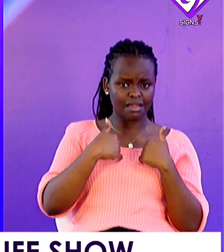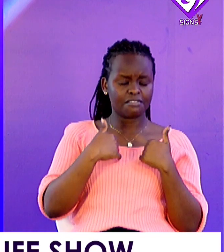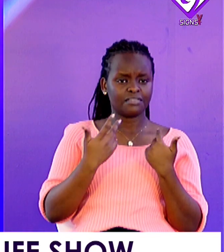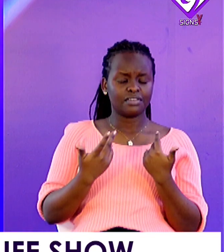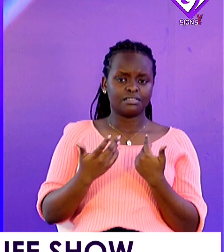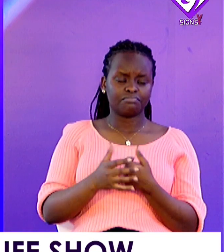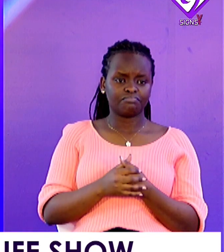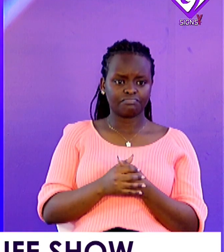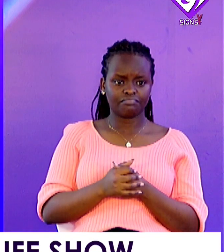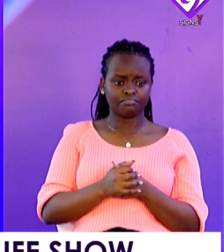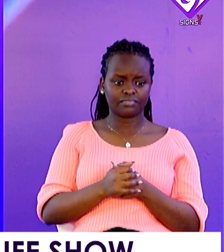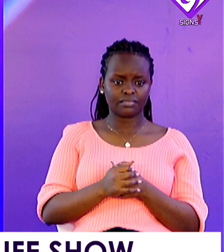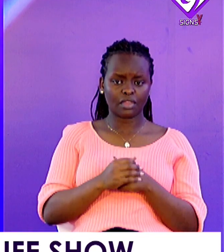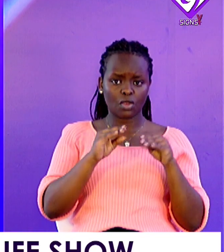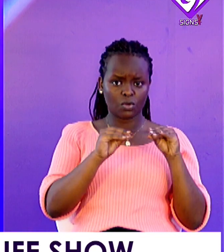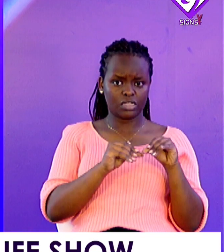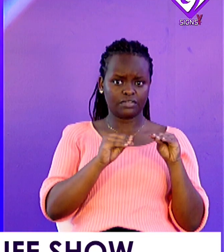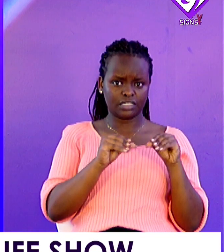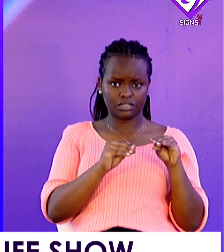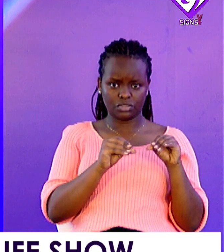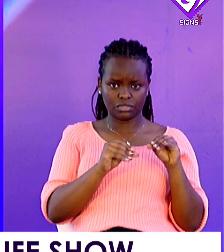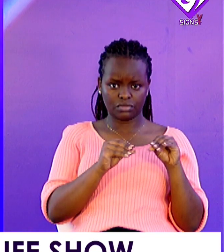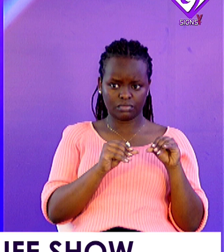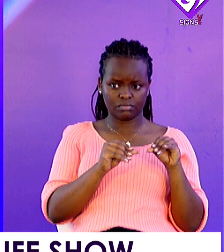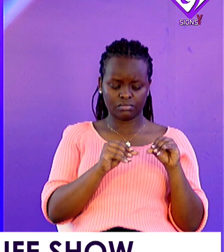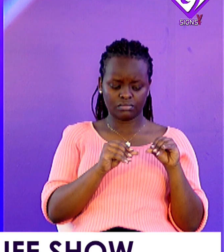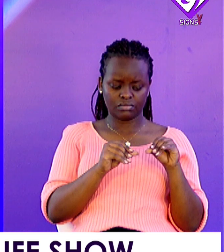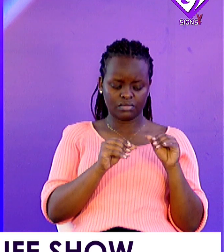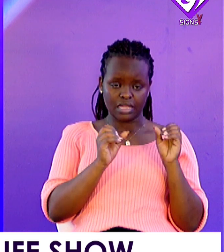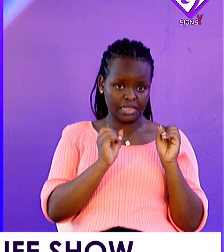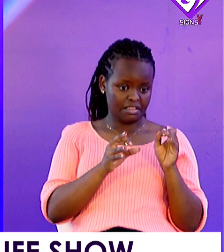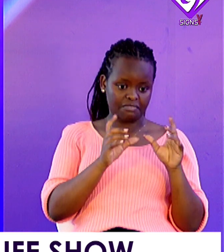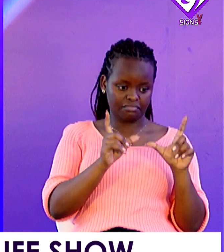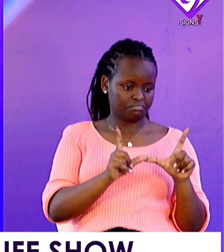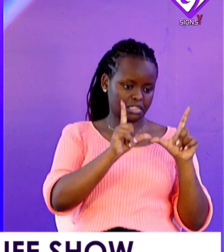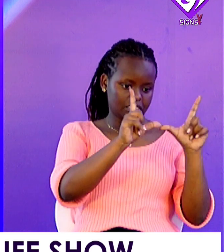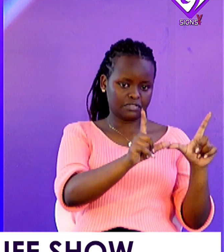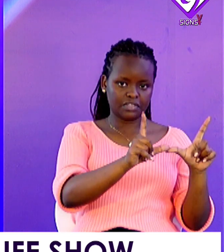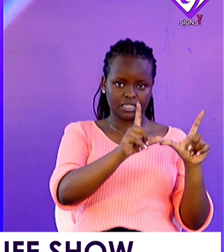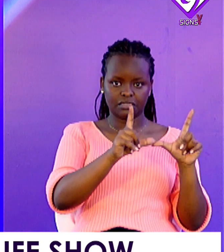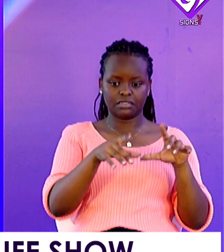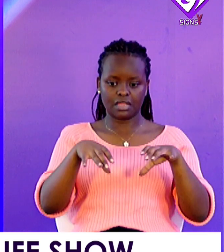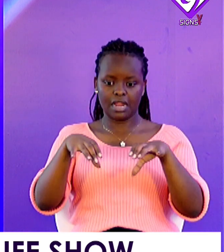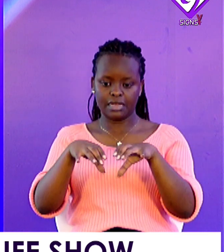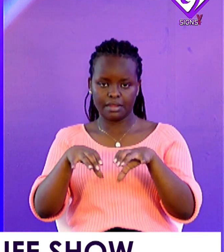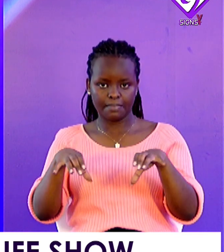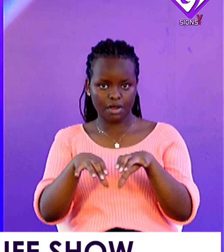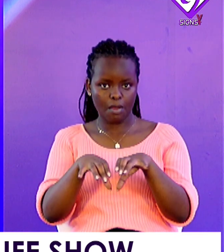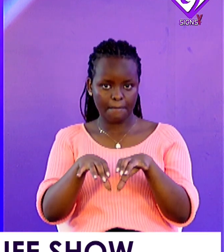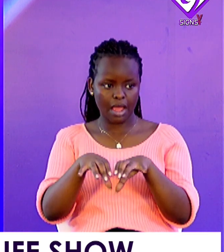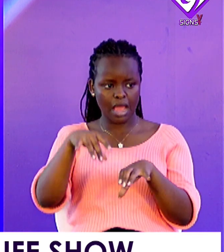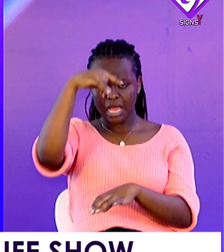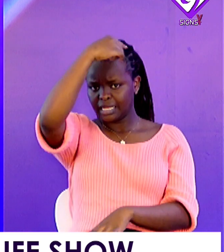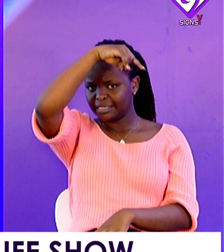of, qualification, either a certificate, a diploma, or even a degree,